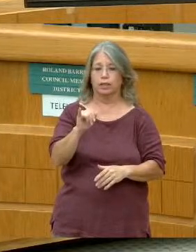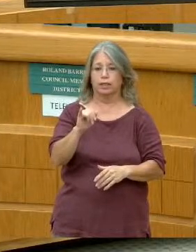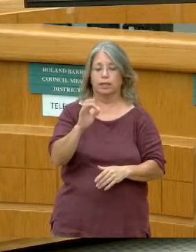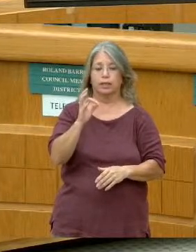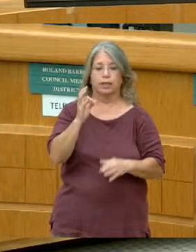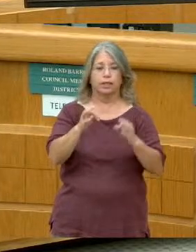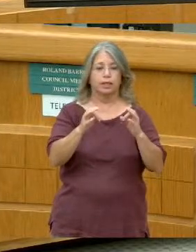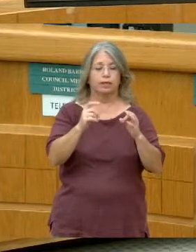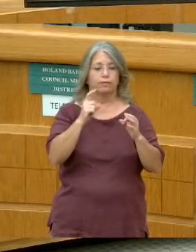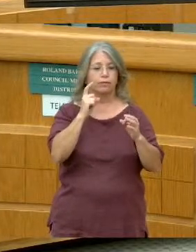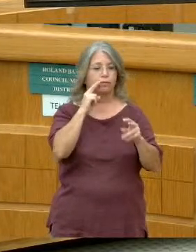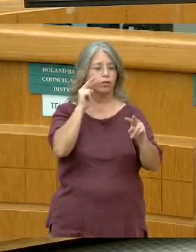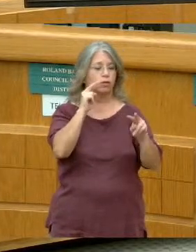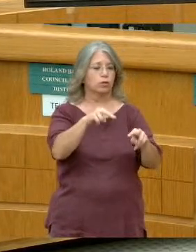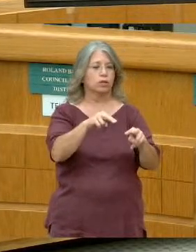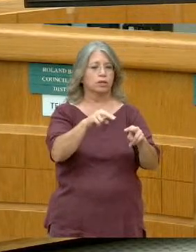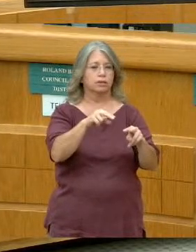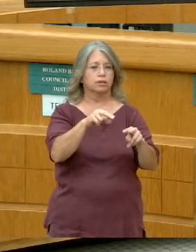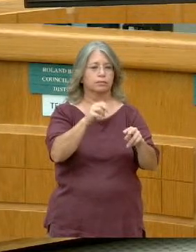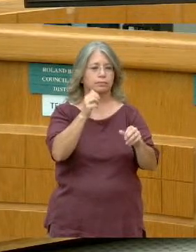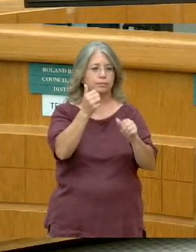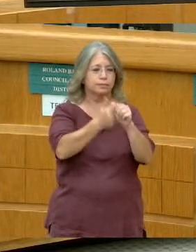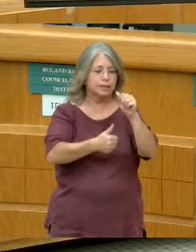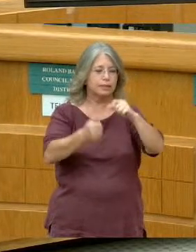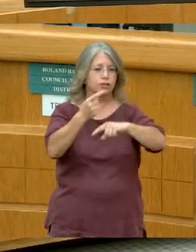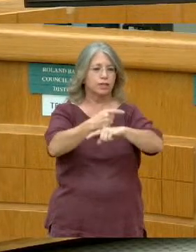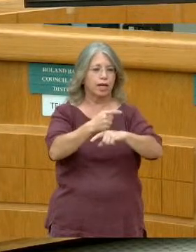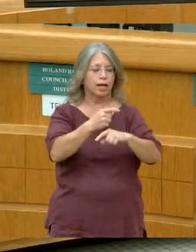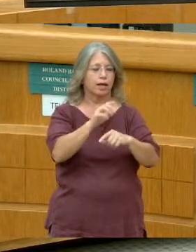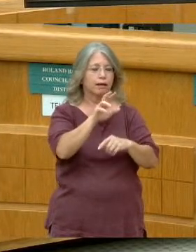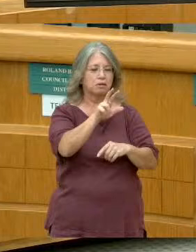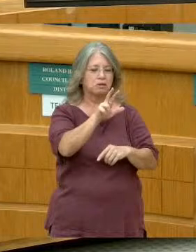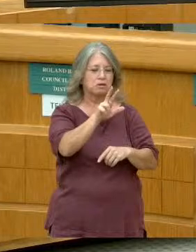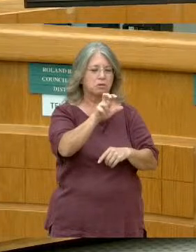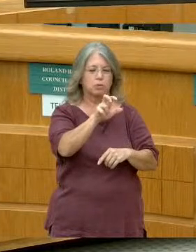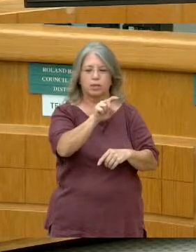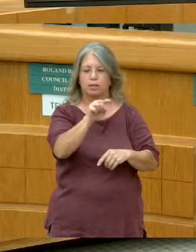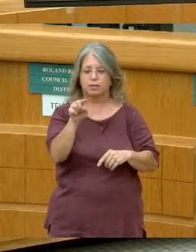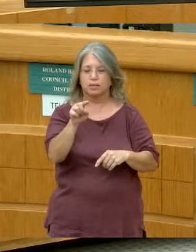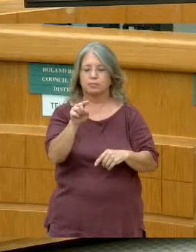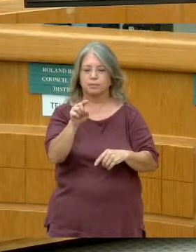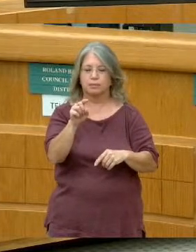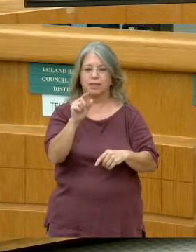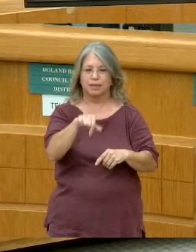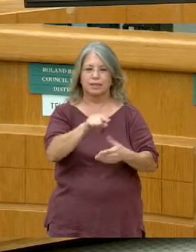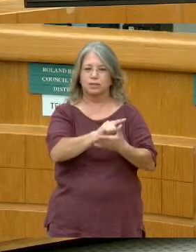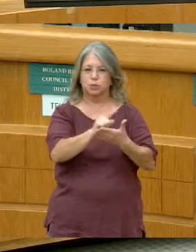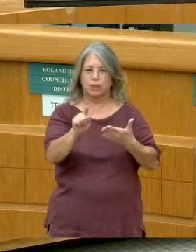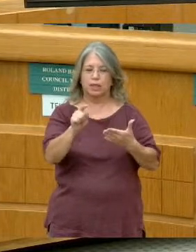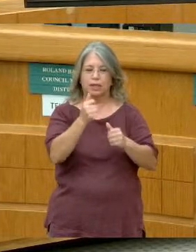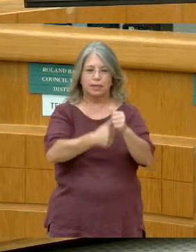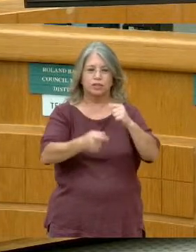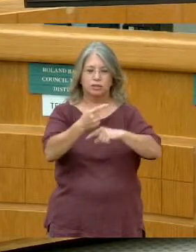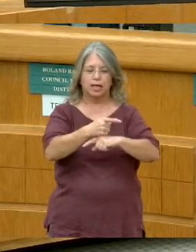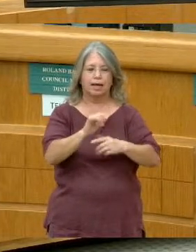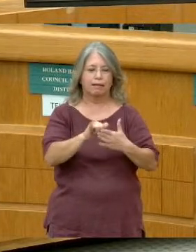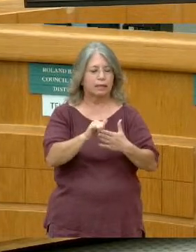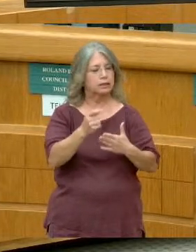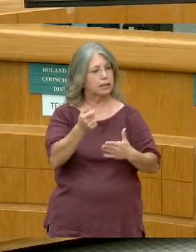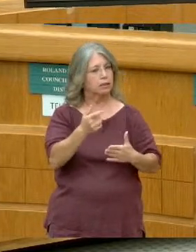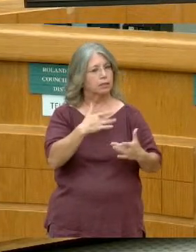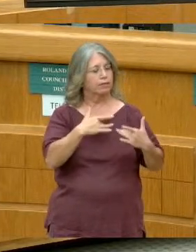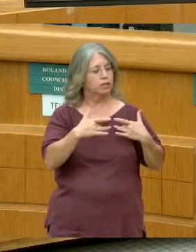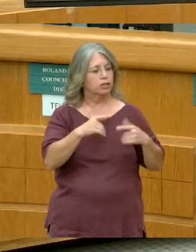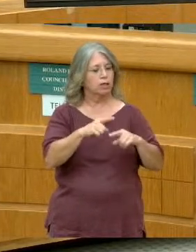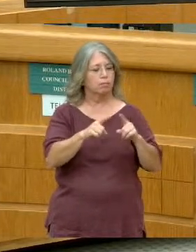bit of an upturn in the 300s for several days this week is a little bit of reason for concern. But if you looked at the cell phone data